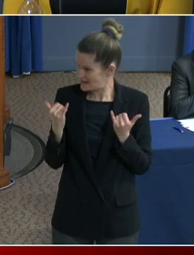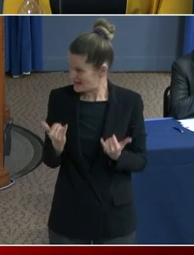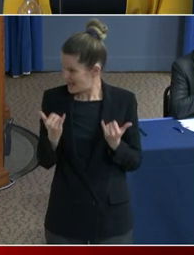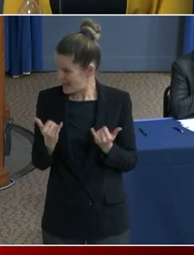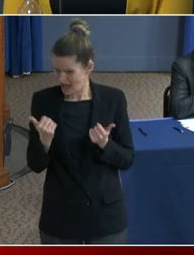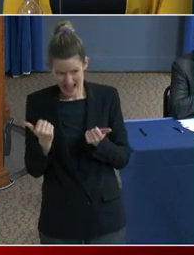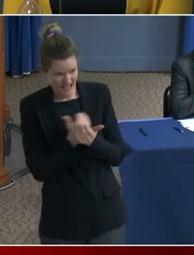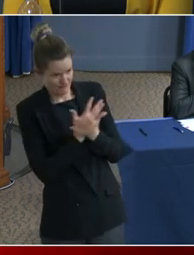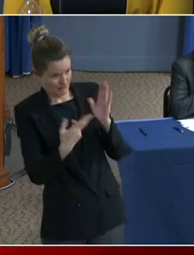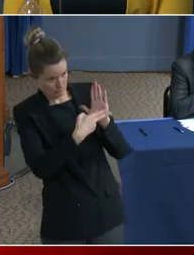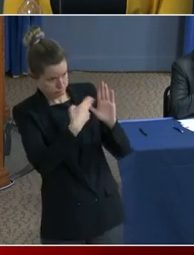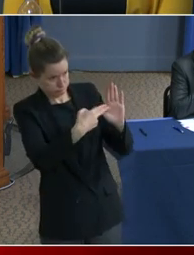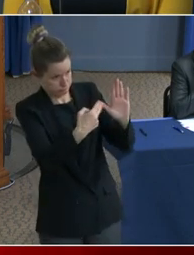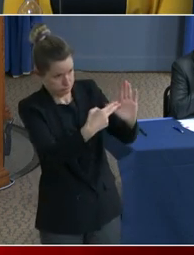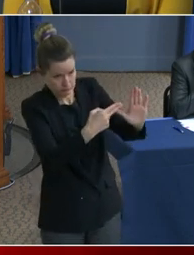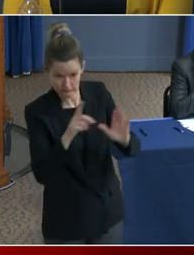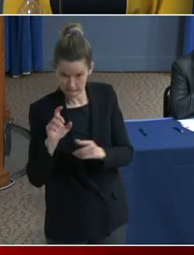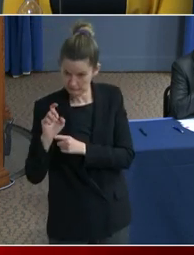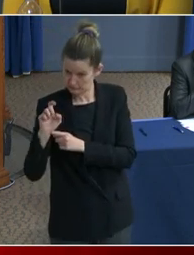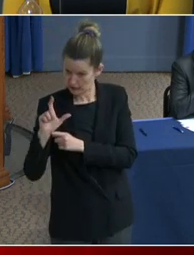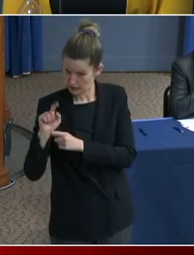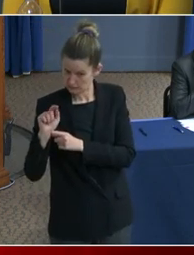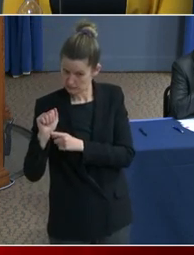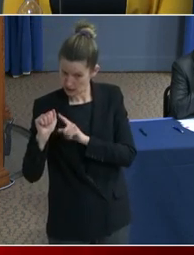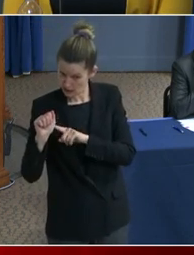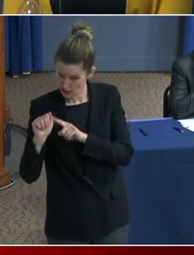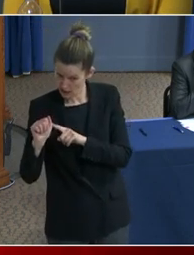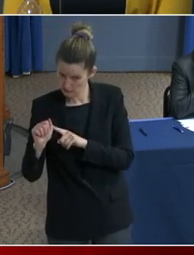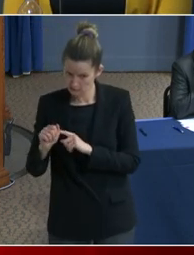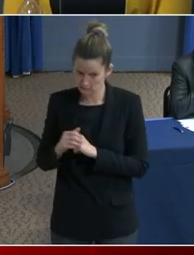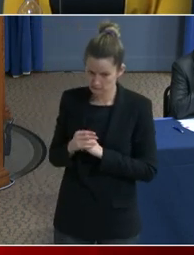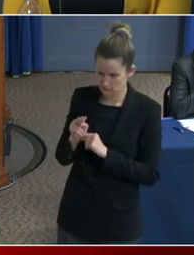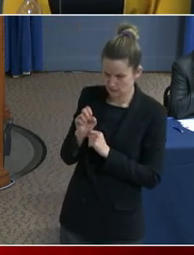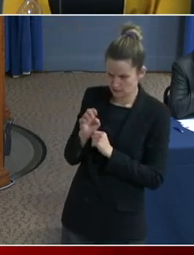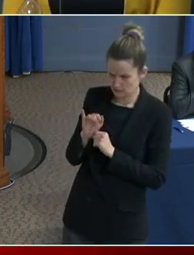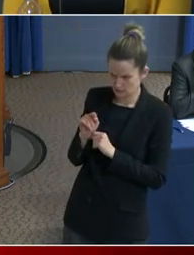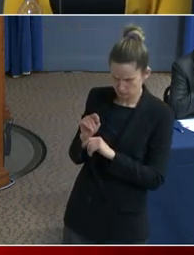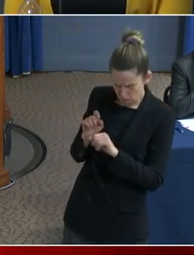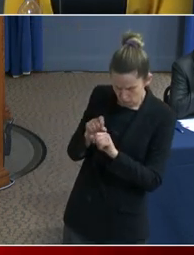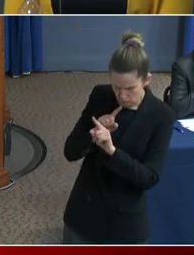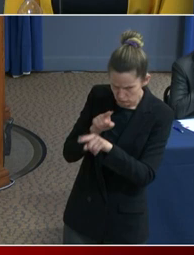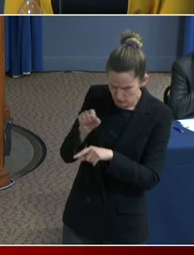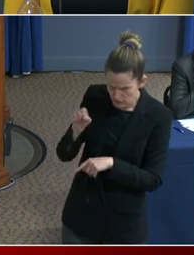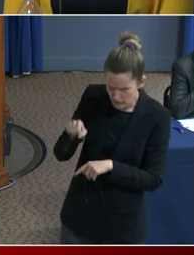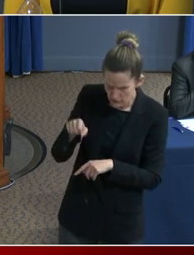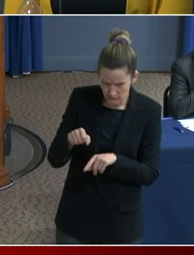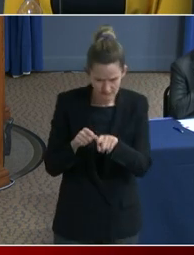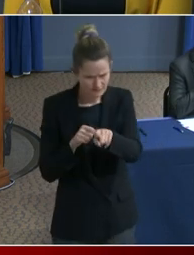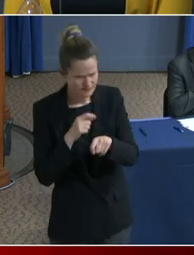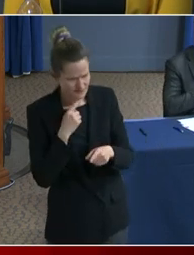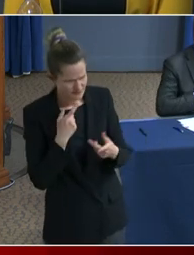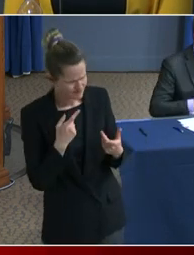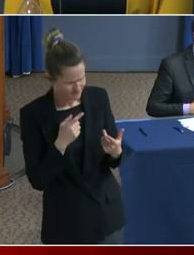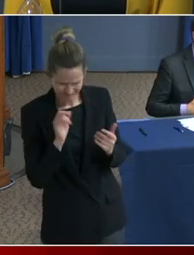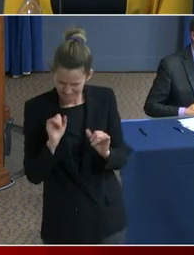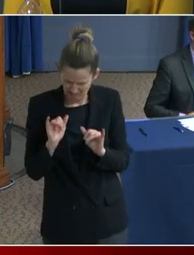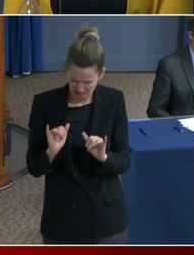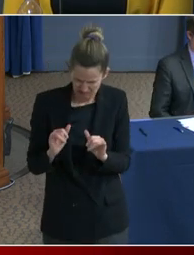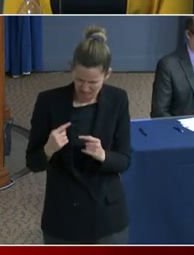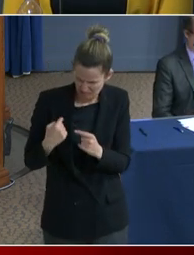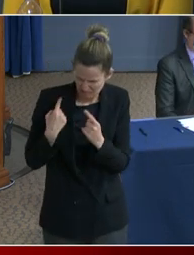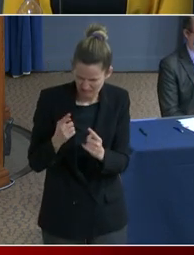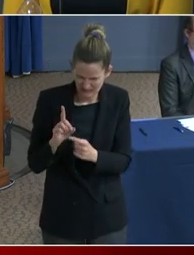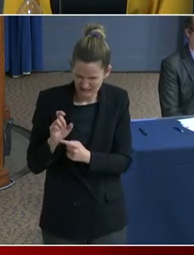DC? Essentially, yes. And It has been for some time. Okay, so it's really taken